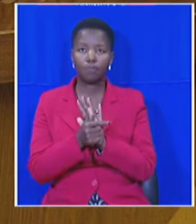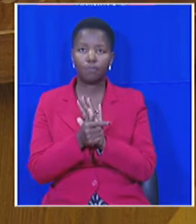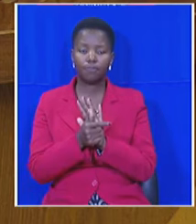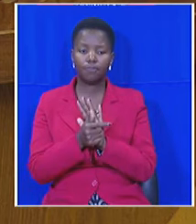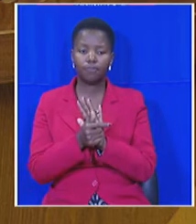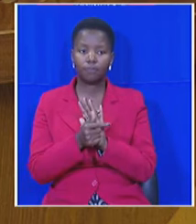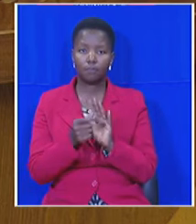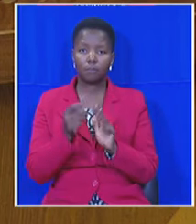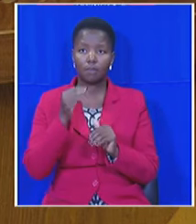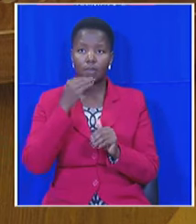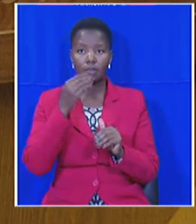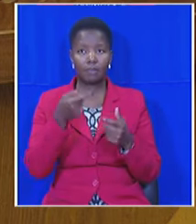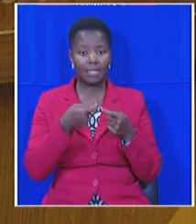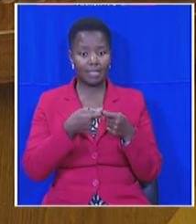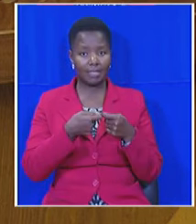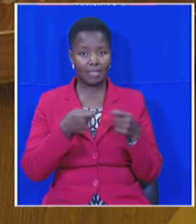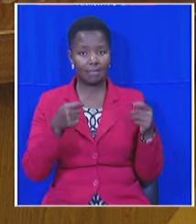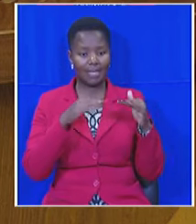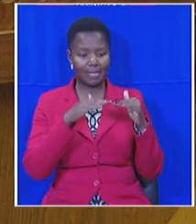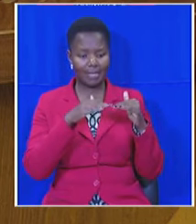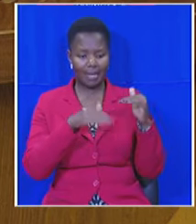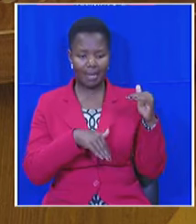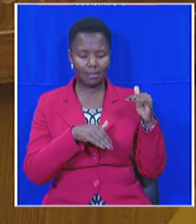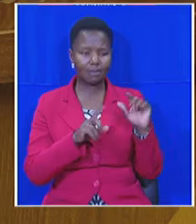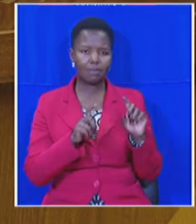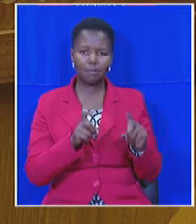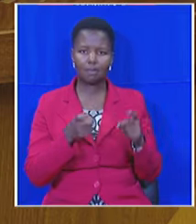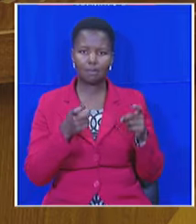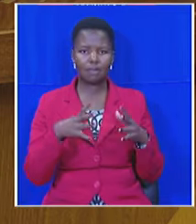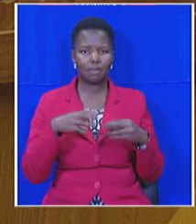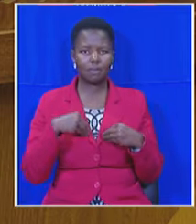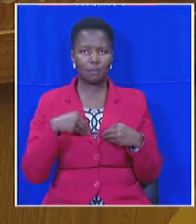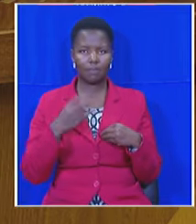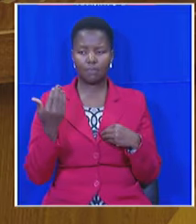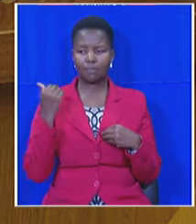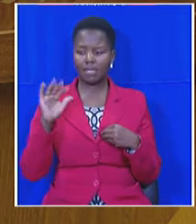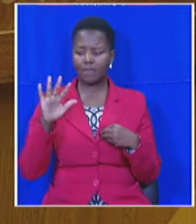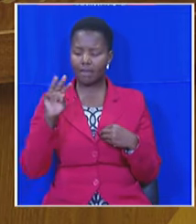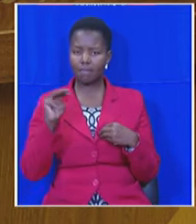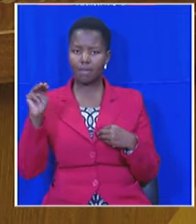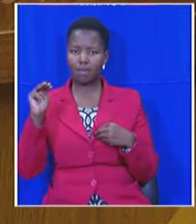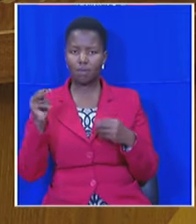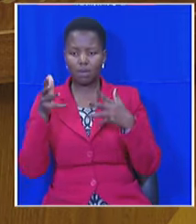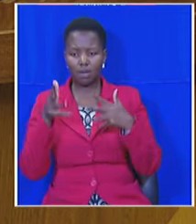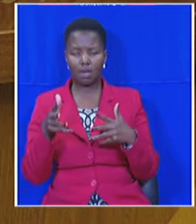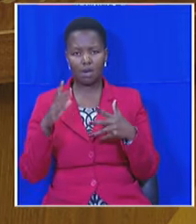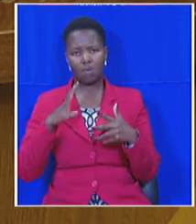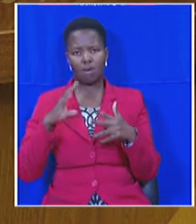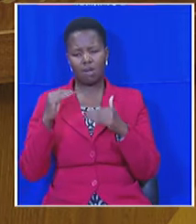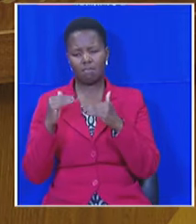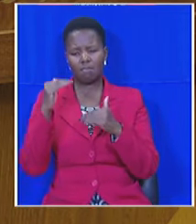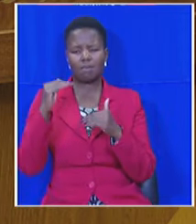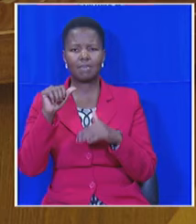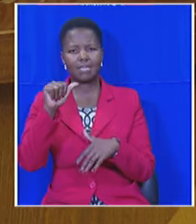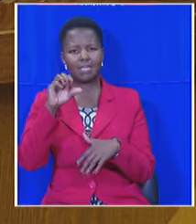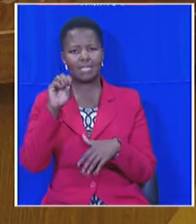under expenditure this year. You rose from 5 million under expenditure the other year, right to just below 60